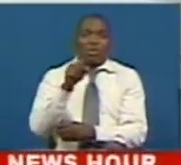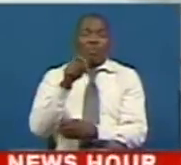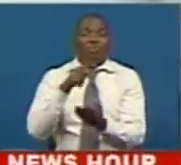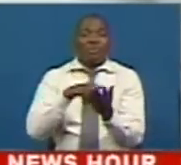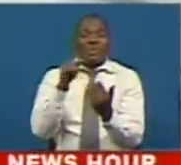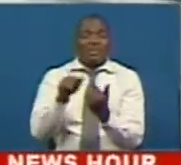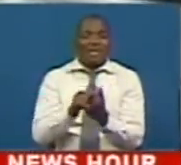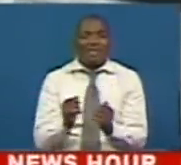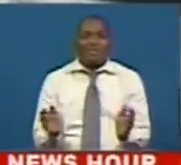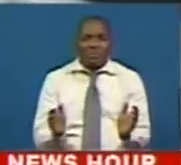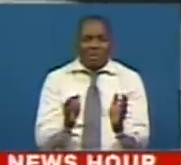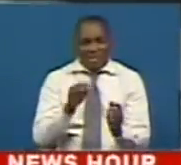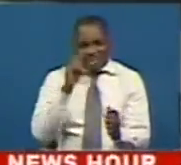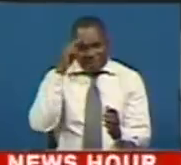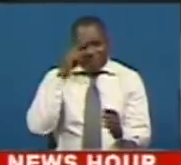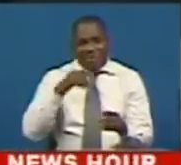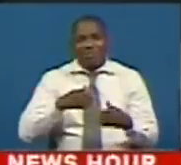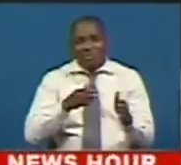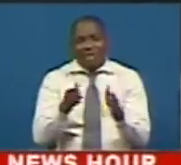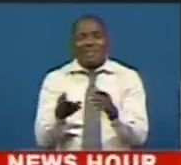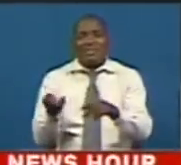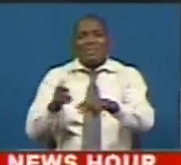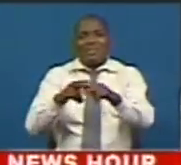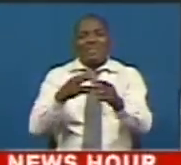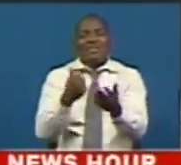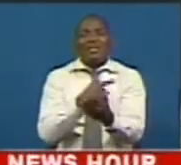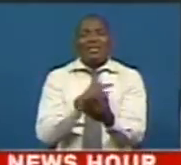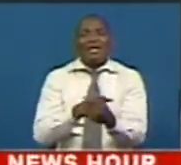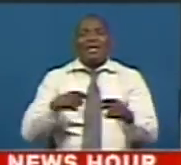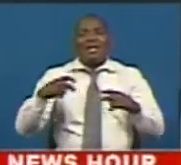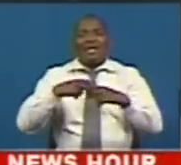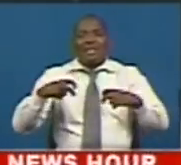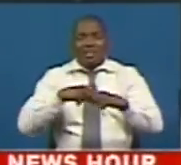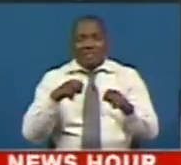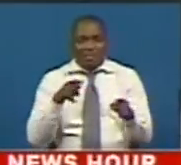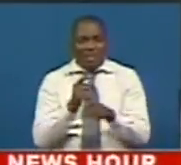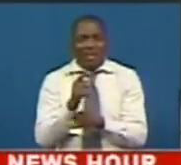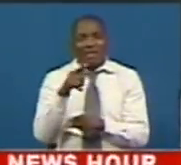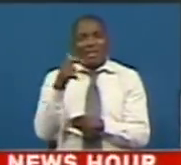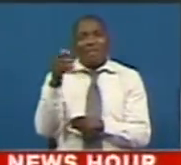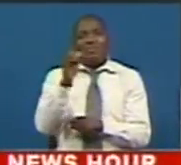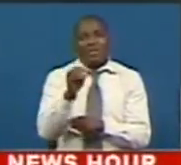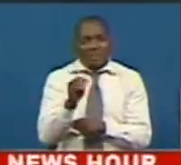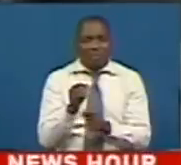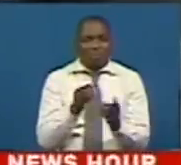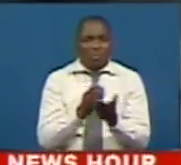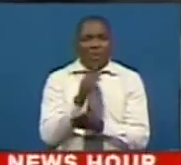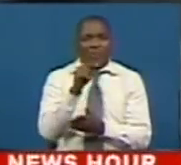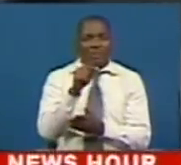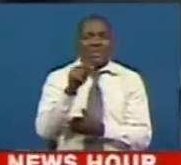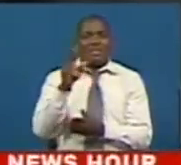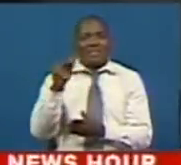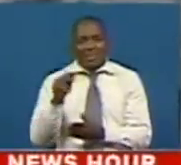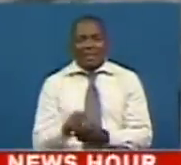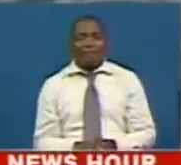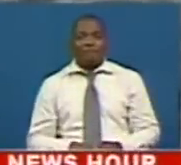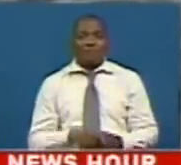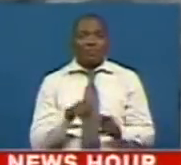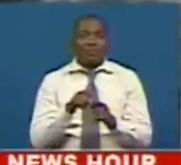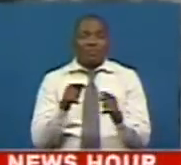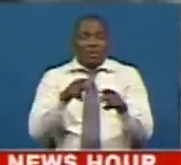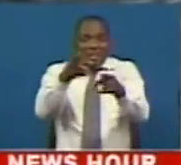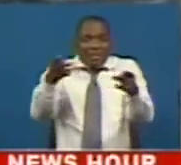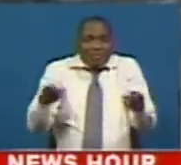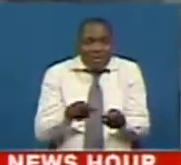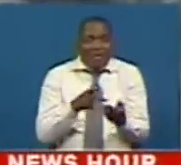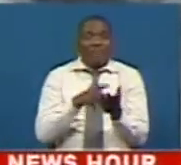is to push government's drive to increase Ghana's energy mix by 10% by 2030. The site